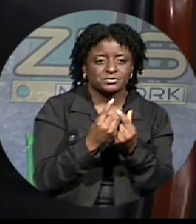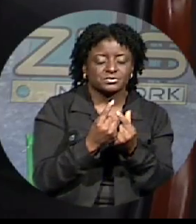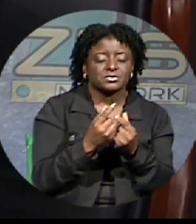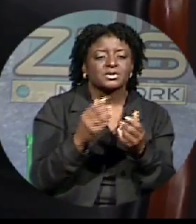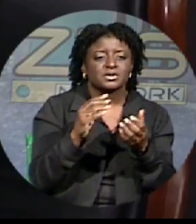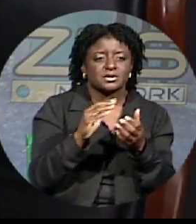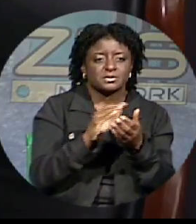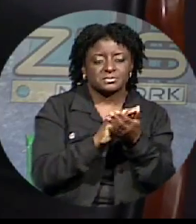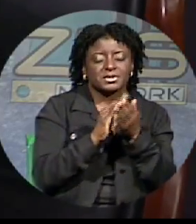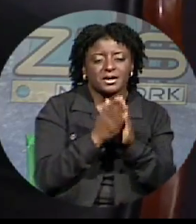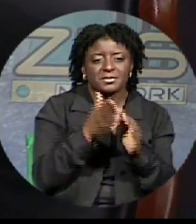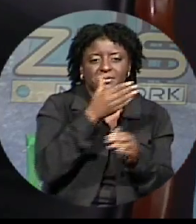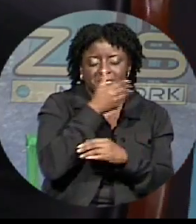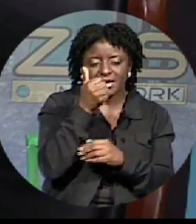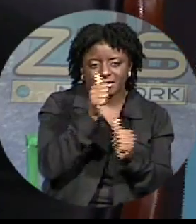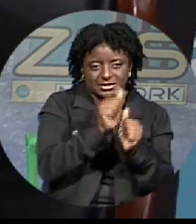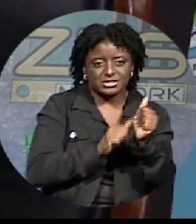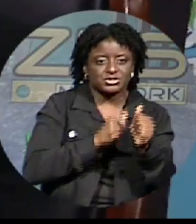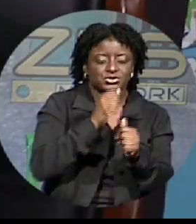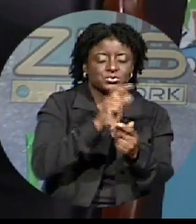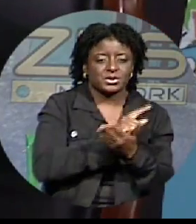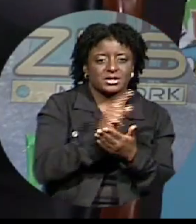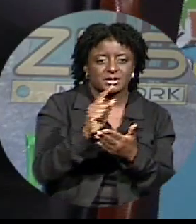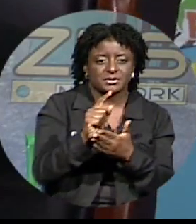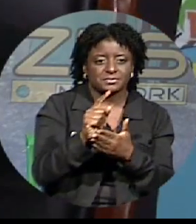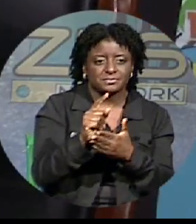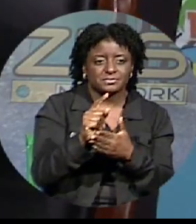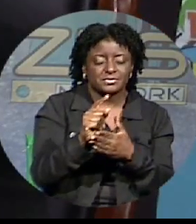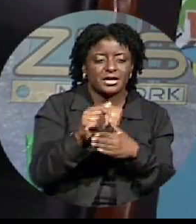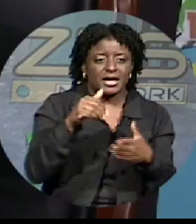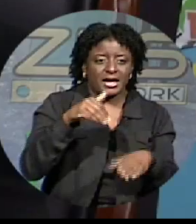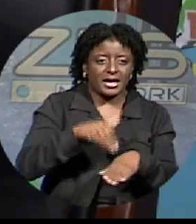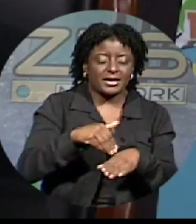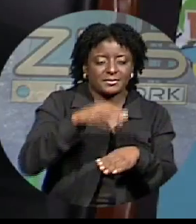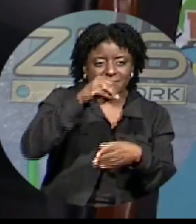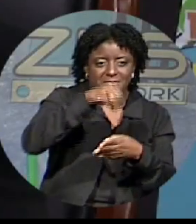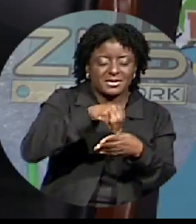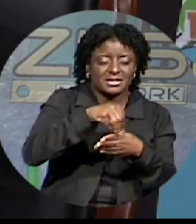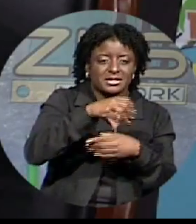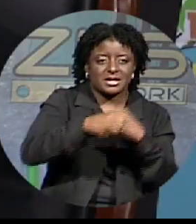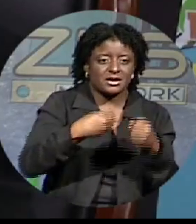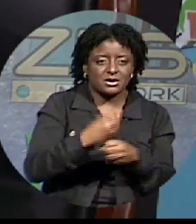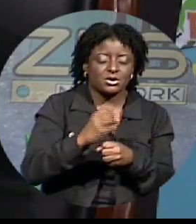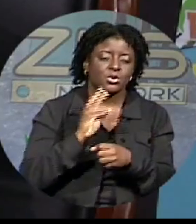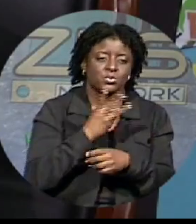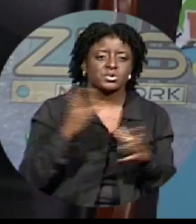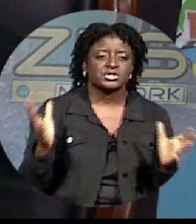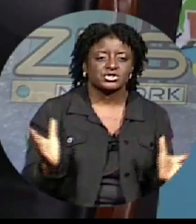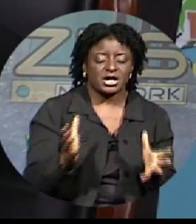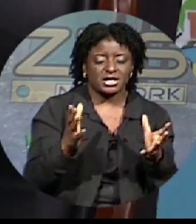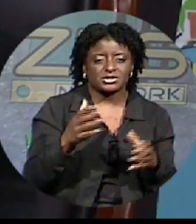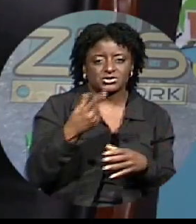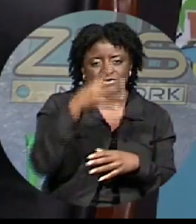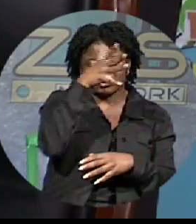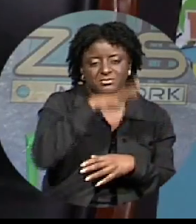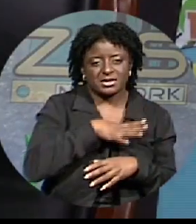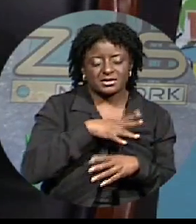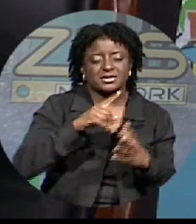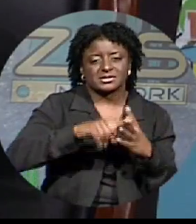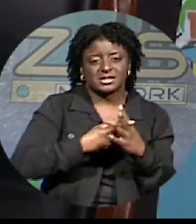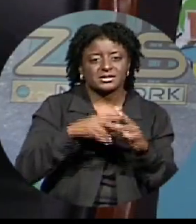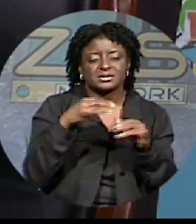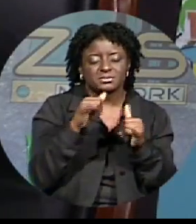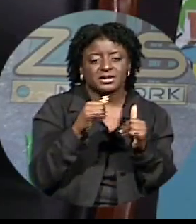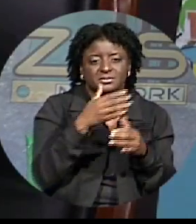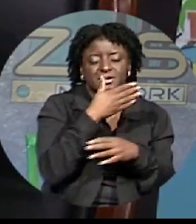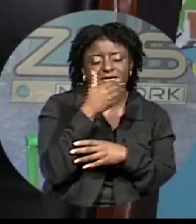So about midway through the year, when we challenged our guys, I think they kind of started to mold together a little bit. They got better. We played 3 really good games